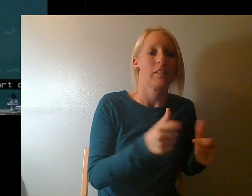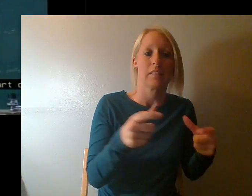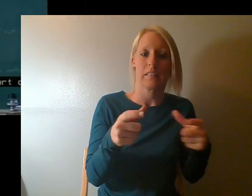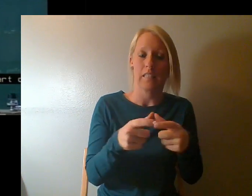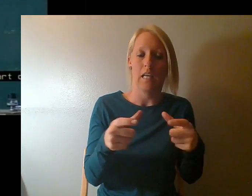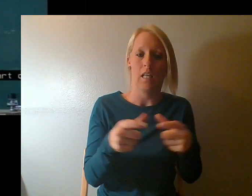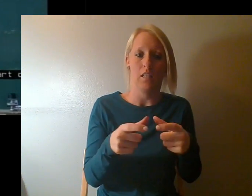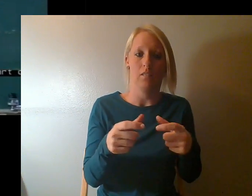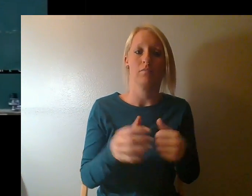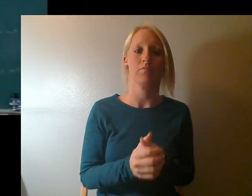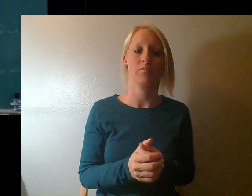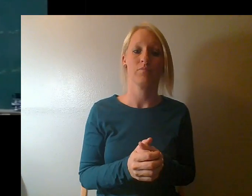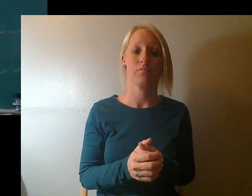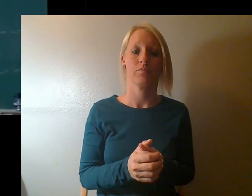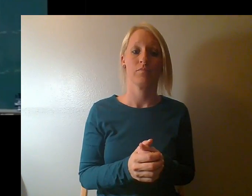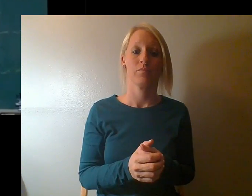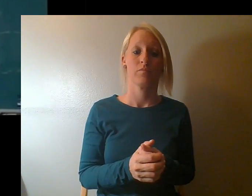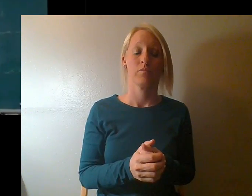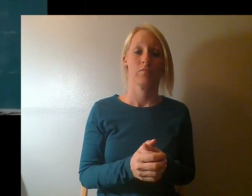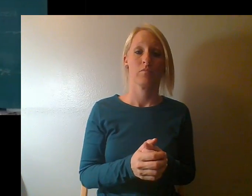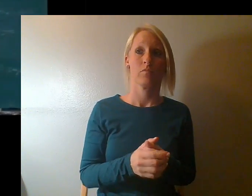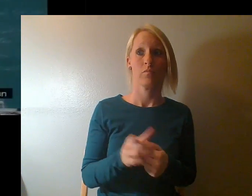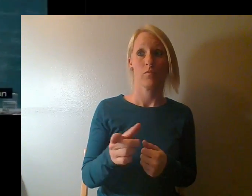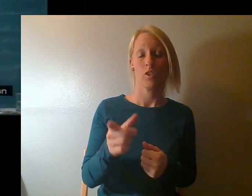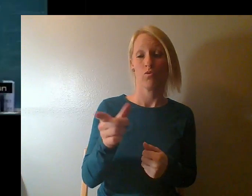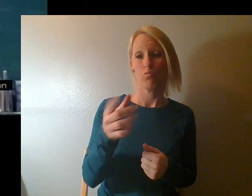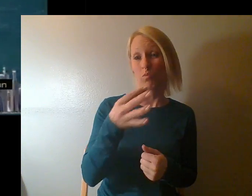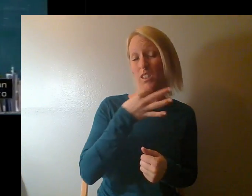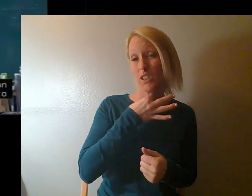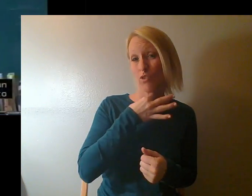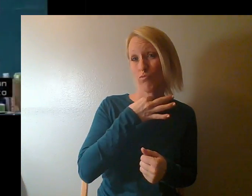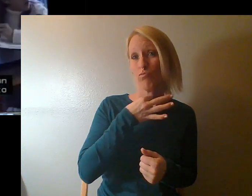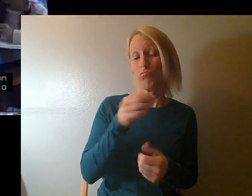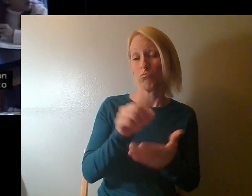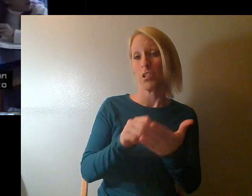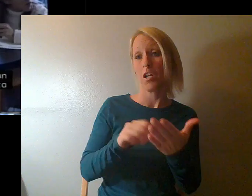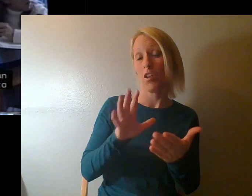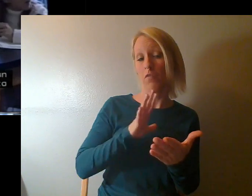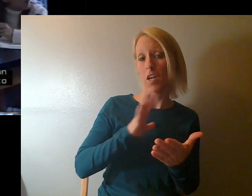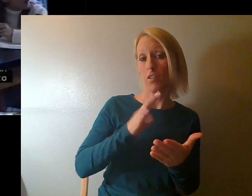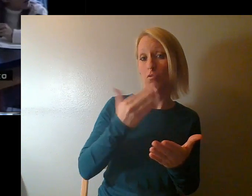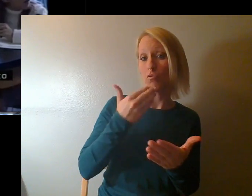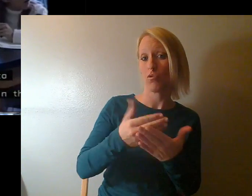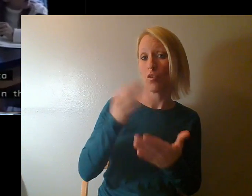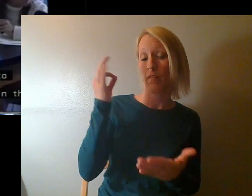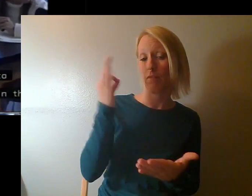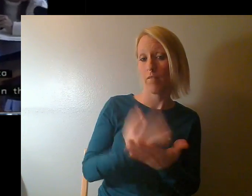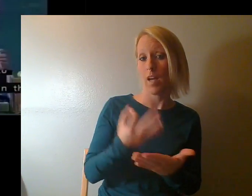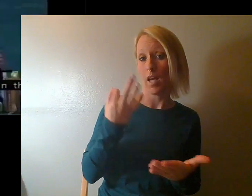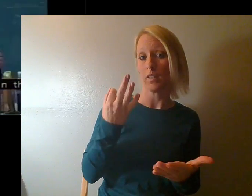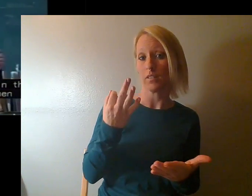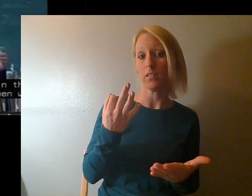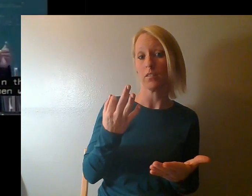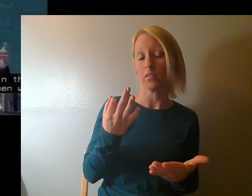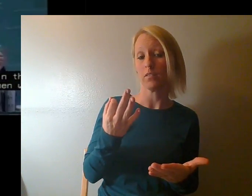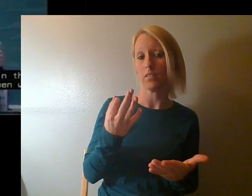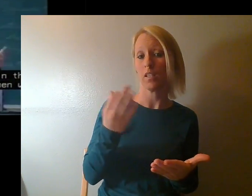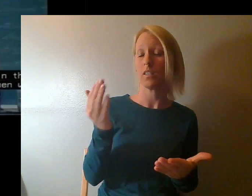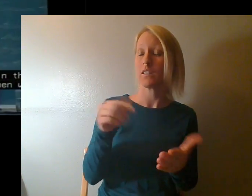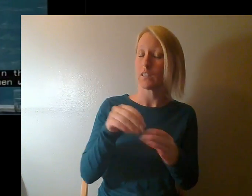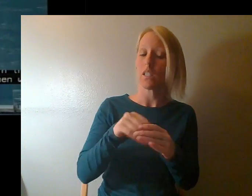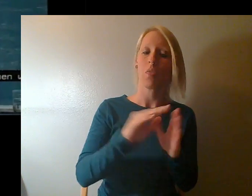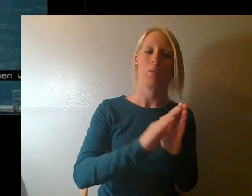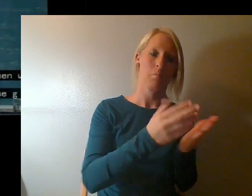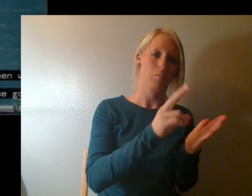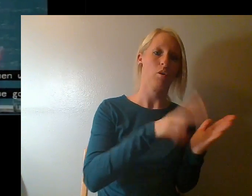right? You can write it down if you're curious, okay? If you want to write it down, because it is a good fact to know. But it is something, it's in the book, and it's something when we review.